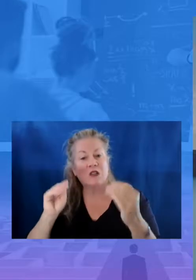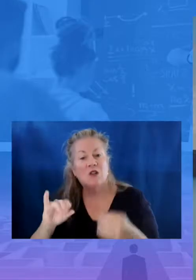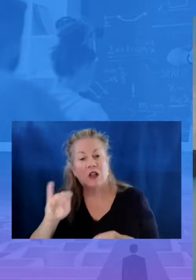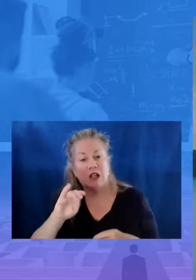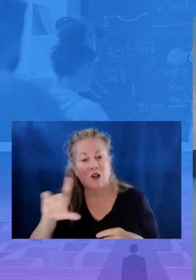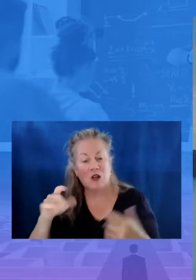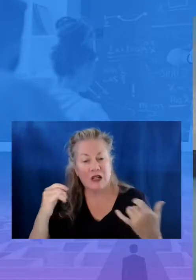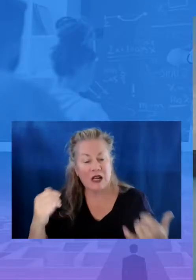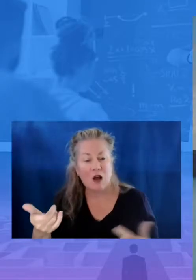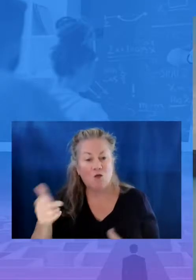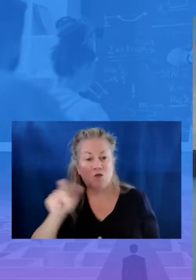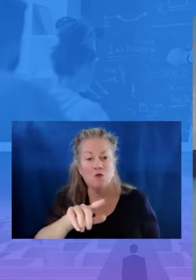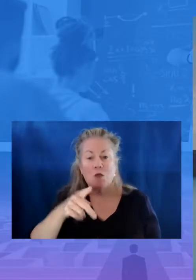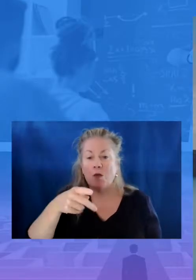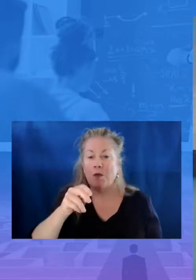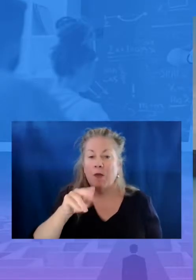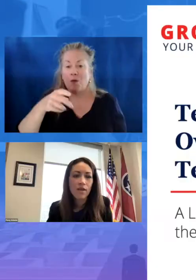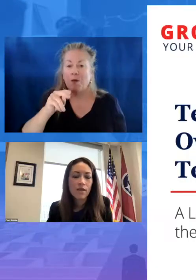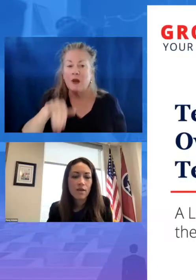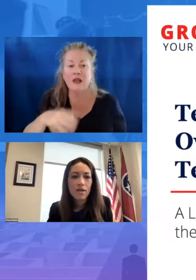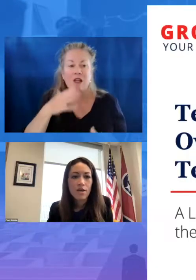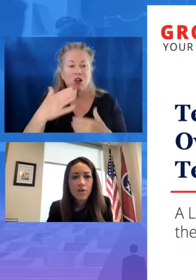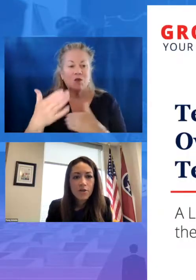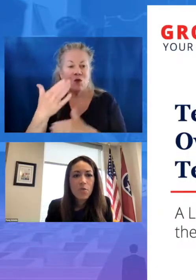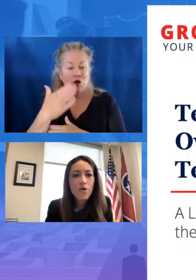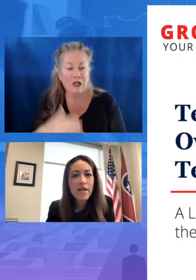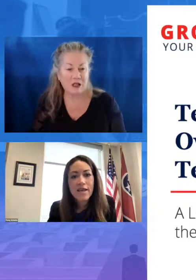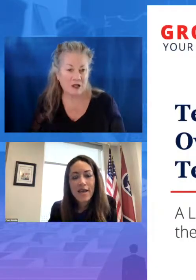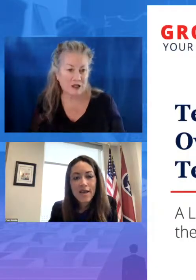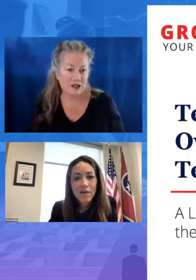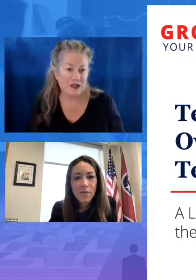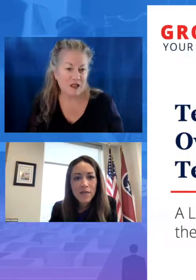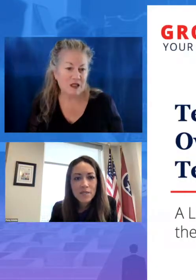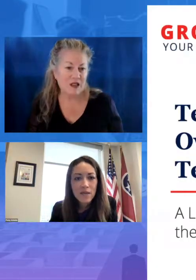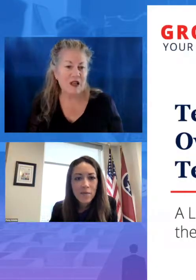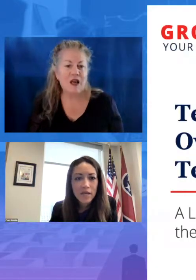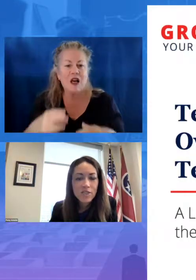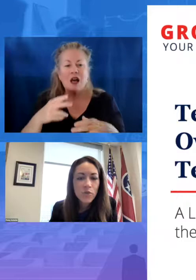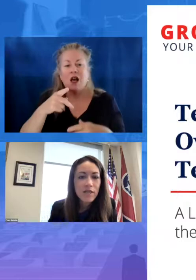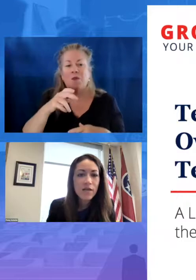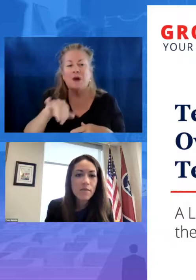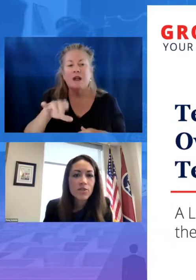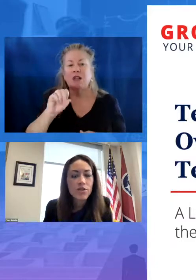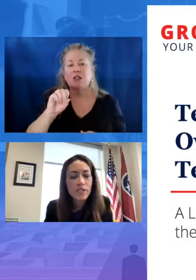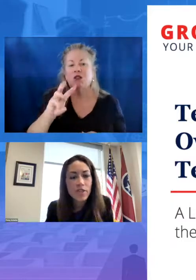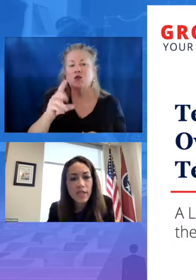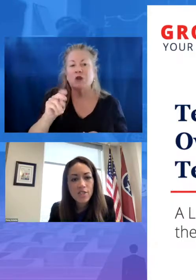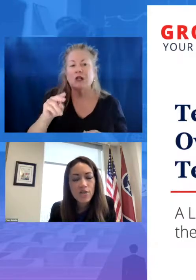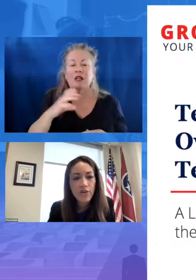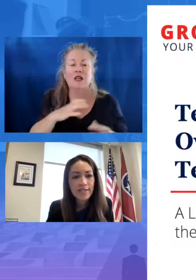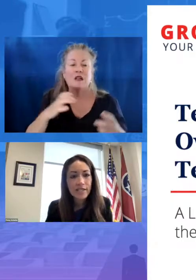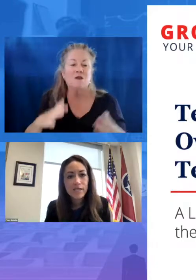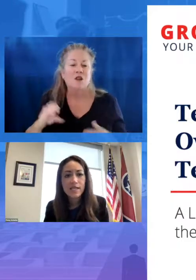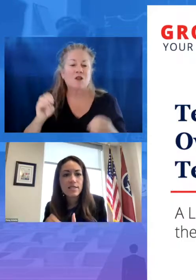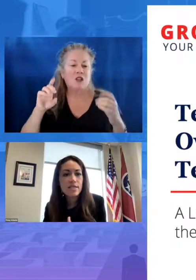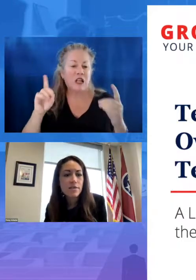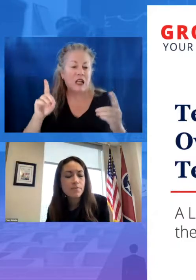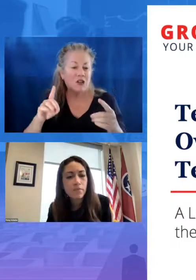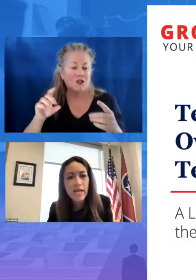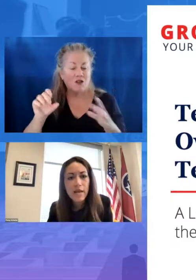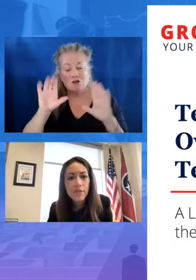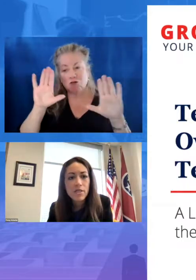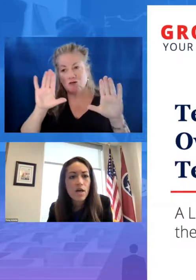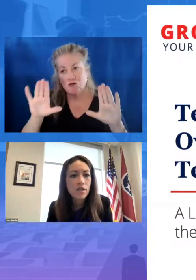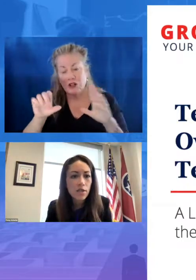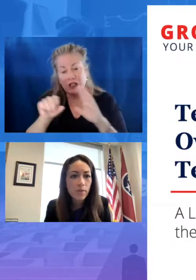Illinois. And now over to Penny. Good morning. My name is Penny Schwinn. I'm the commissioner of education in the great state of Tennessee